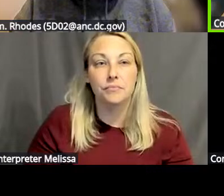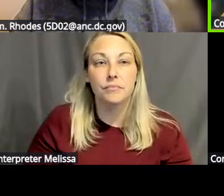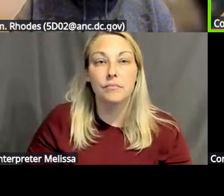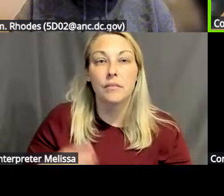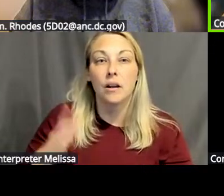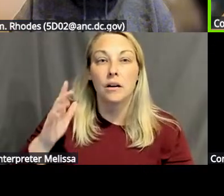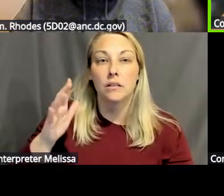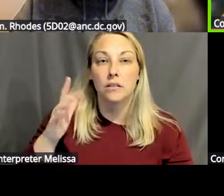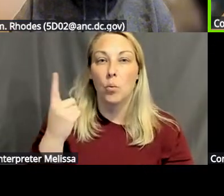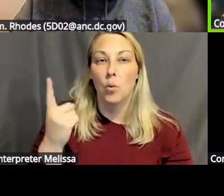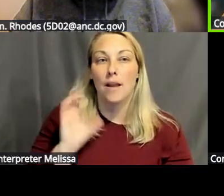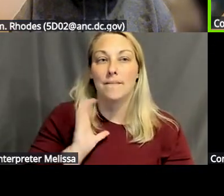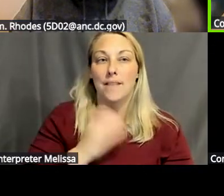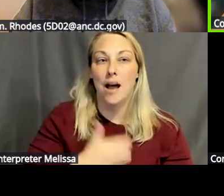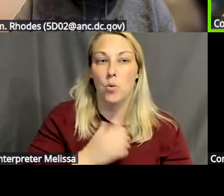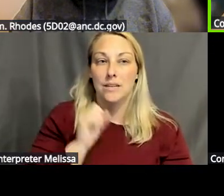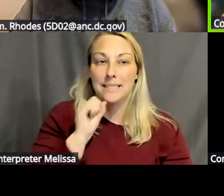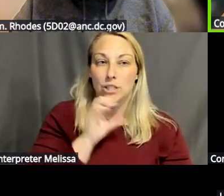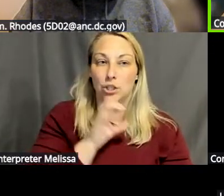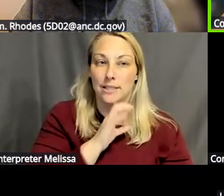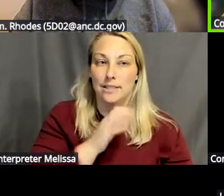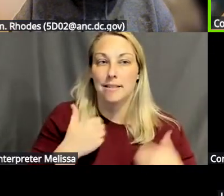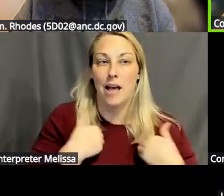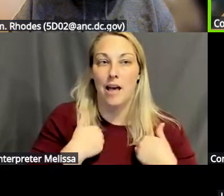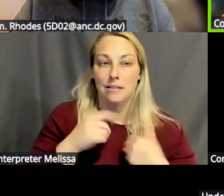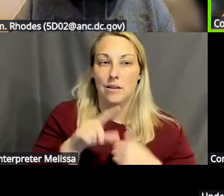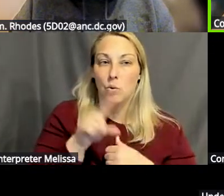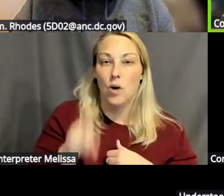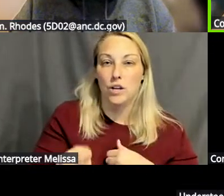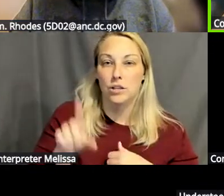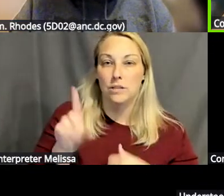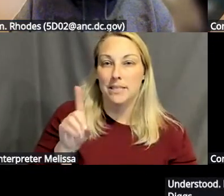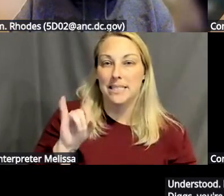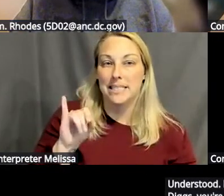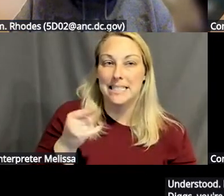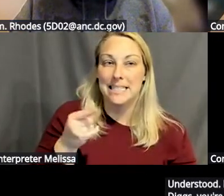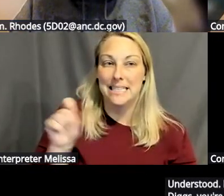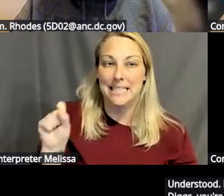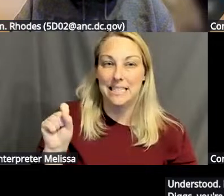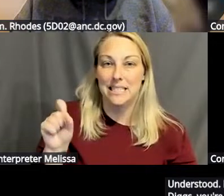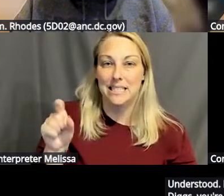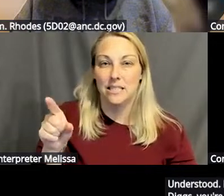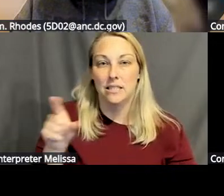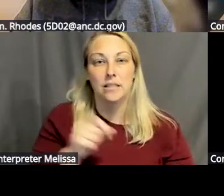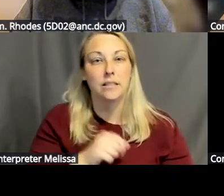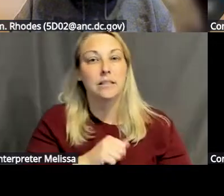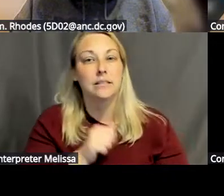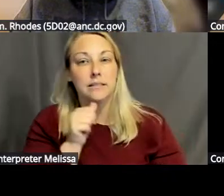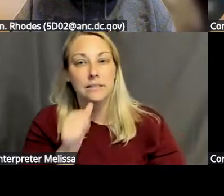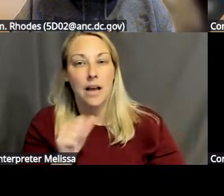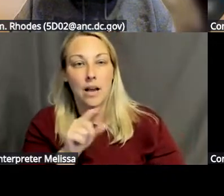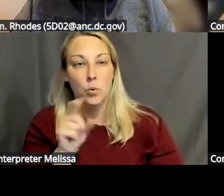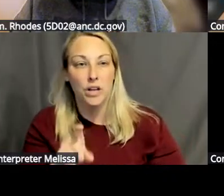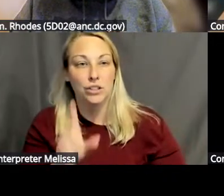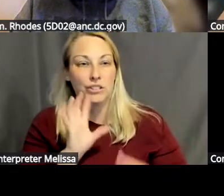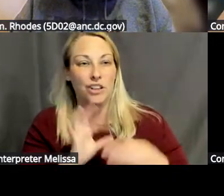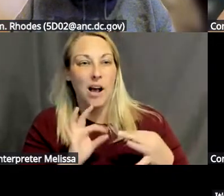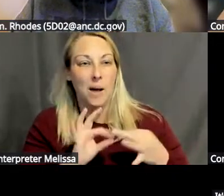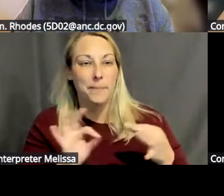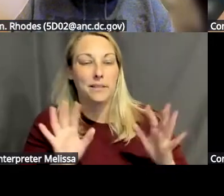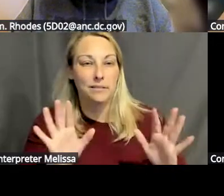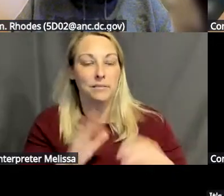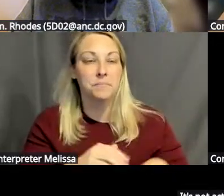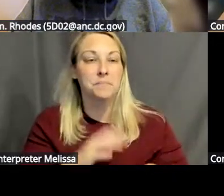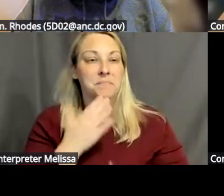senior citizens, she has a question. Ms. Diggs, you're unmuted. It's not actually a question. Good evening, everyone. Oh, go ahead. It's a